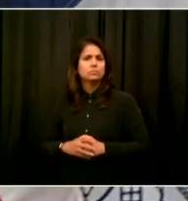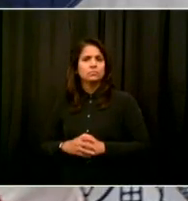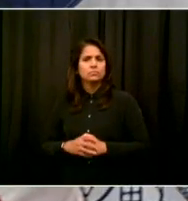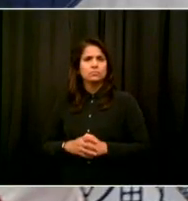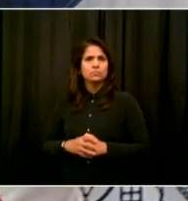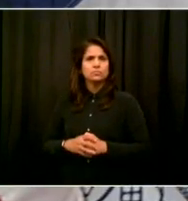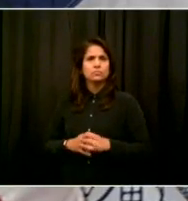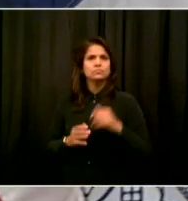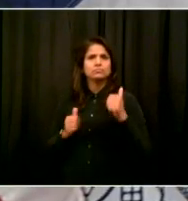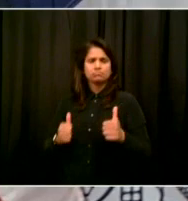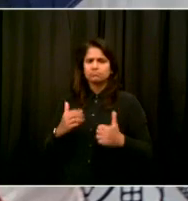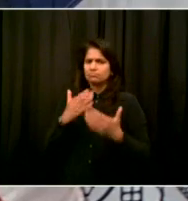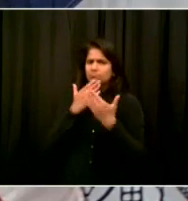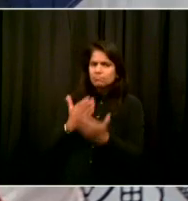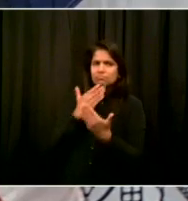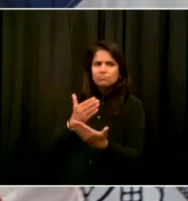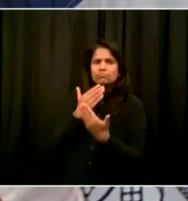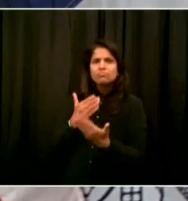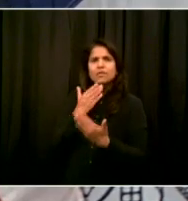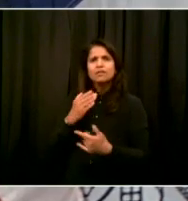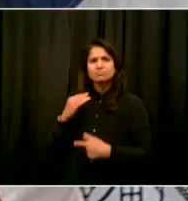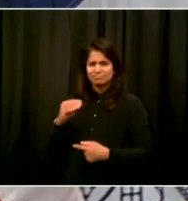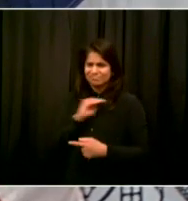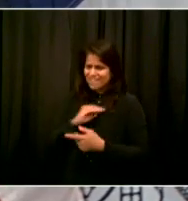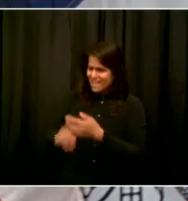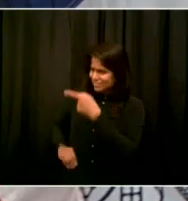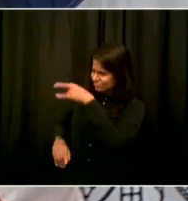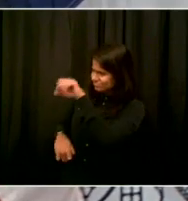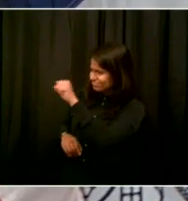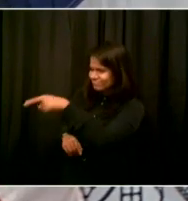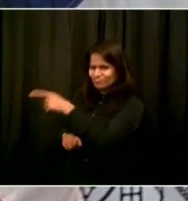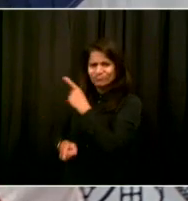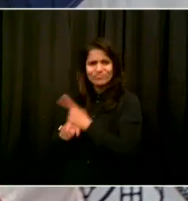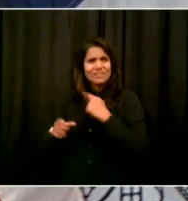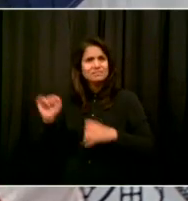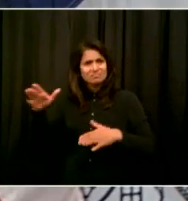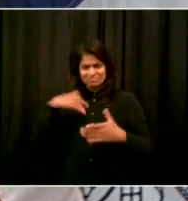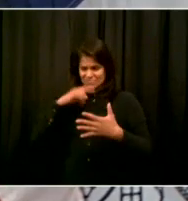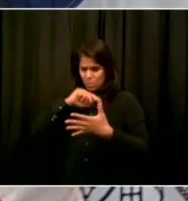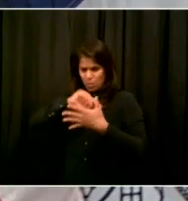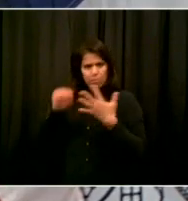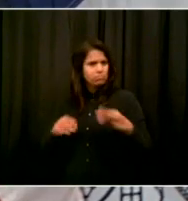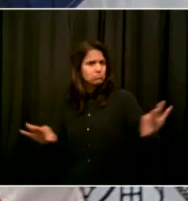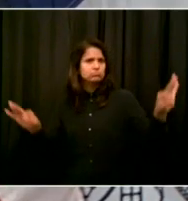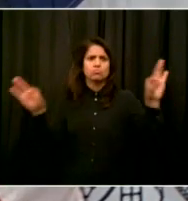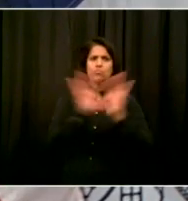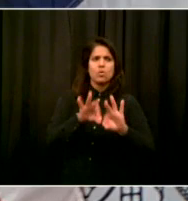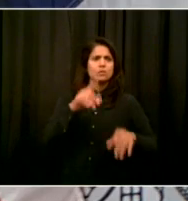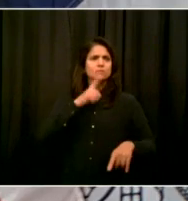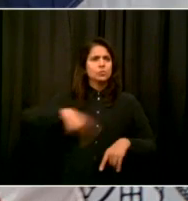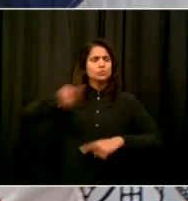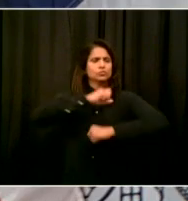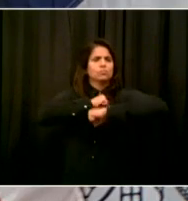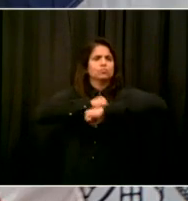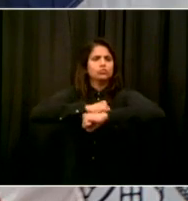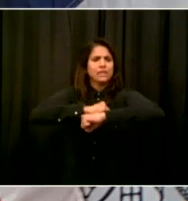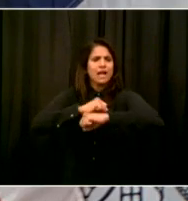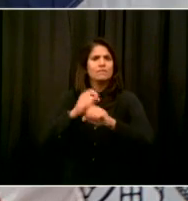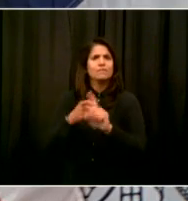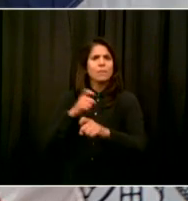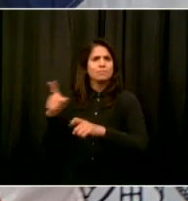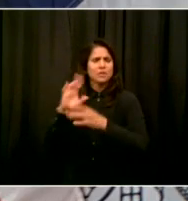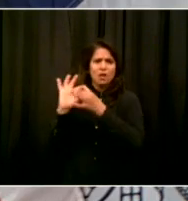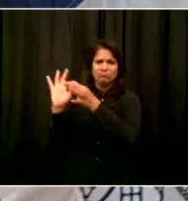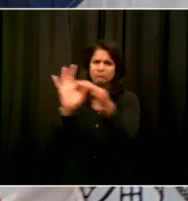makes all the difference. Now, look, we've got a lot of work to do. We've got to do it everywhere. But let's also remember, we see